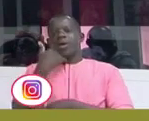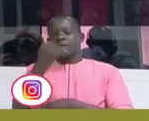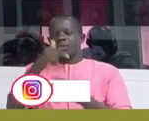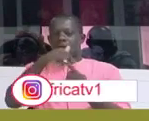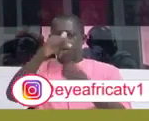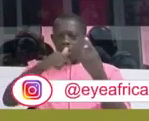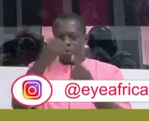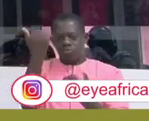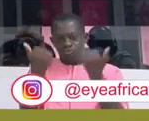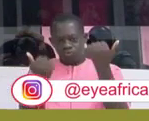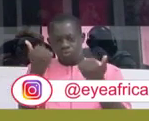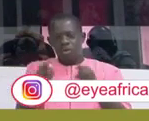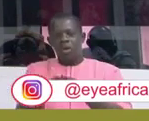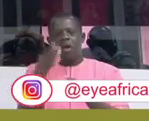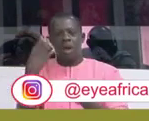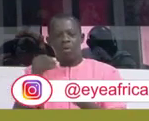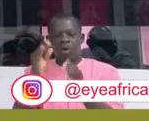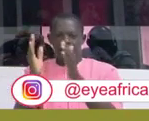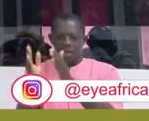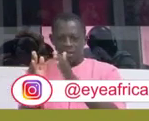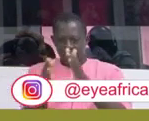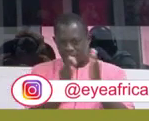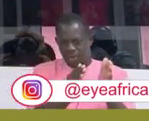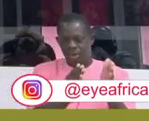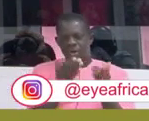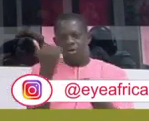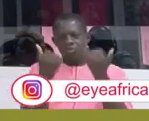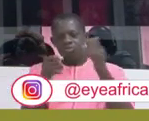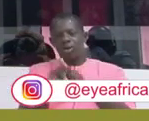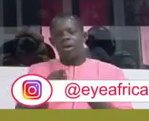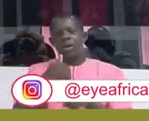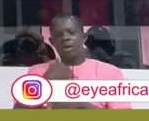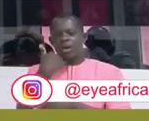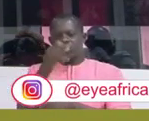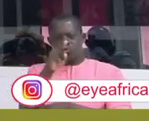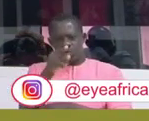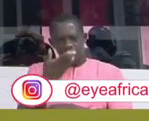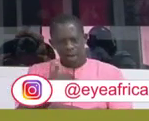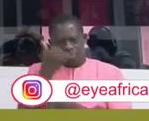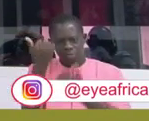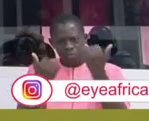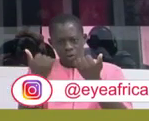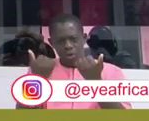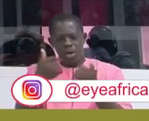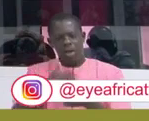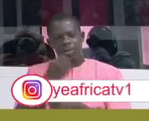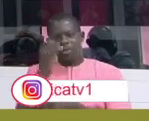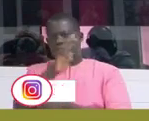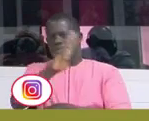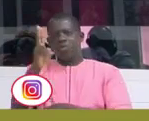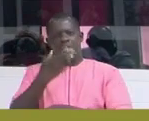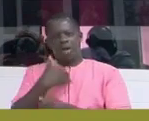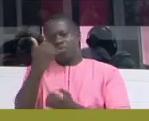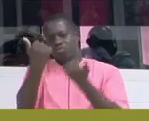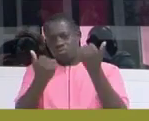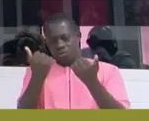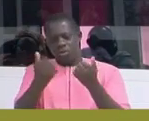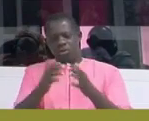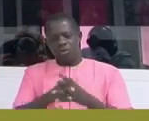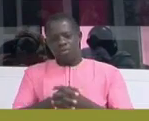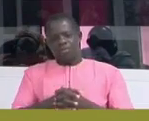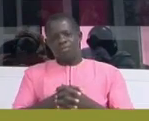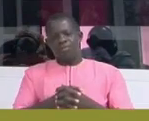for? He asked about the vehicle. How are we going to arrange that? He asked if he had a vehicle. I told him, "No, we don't have a